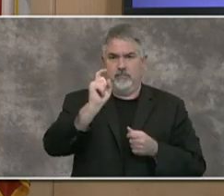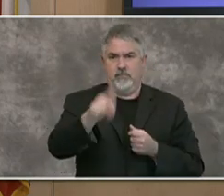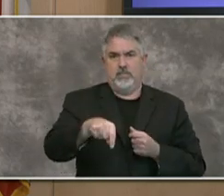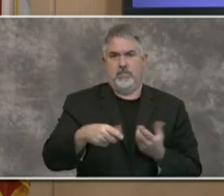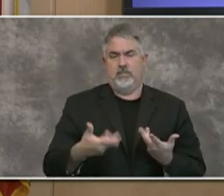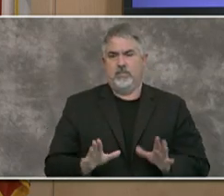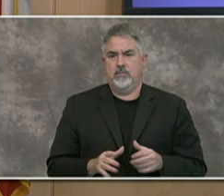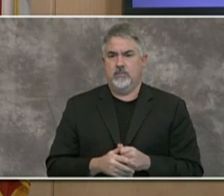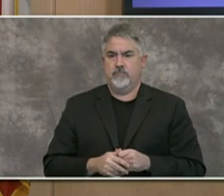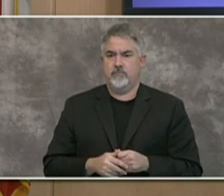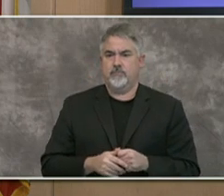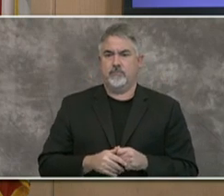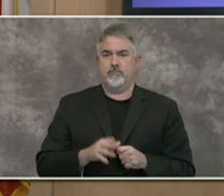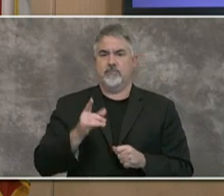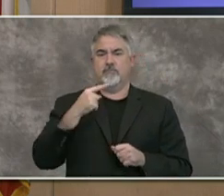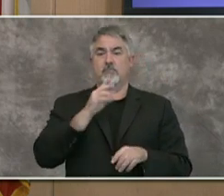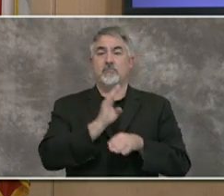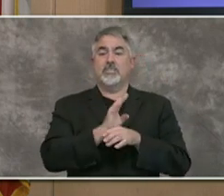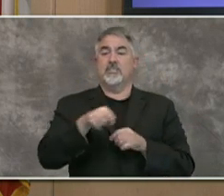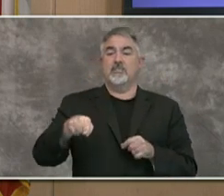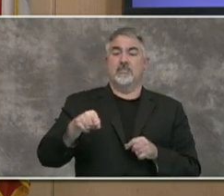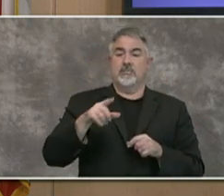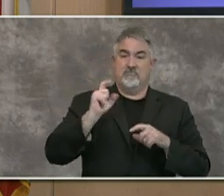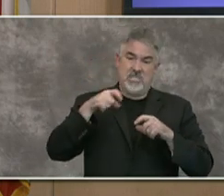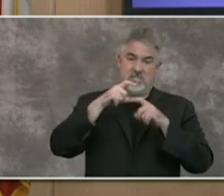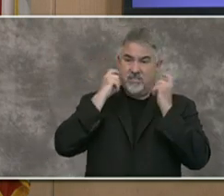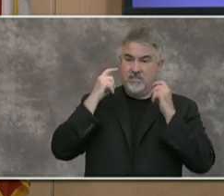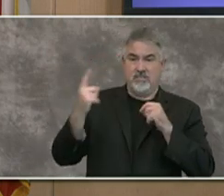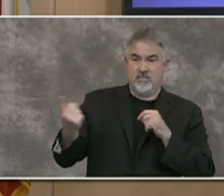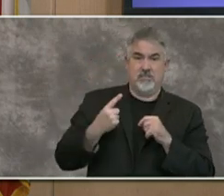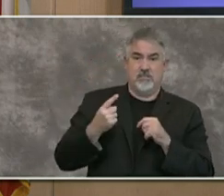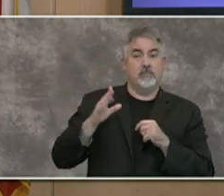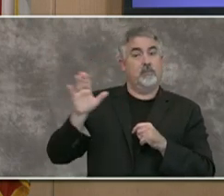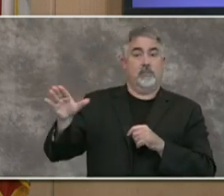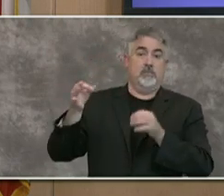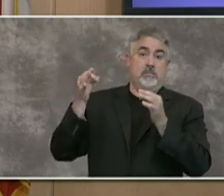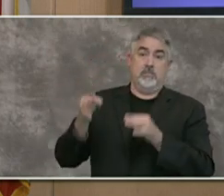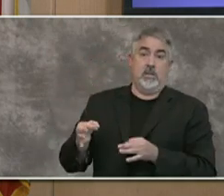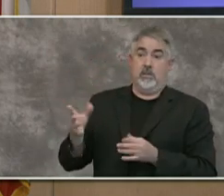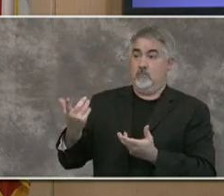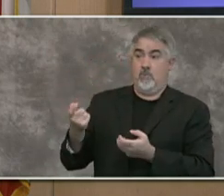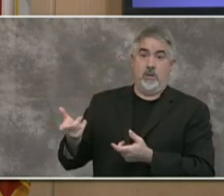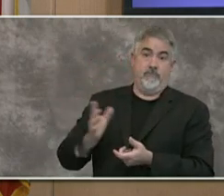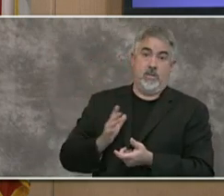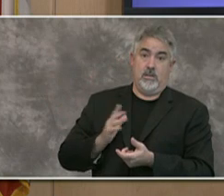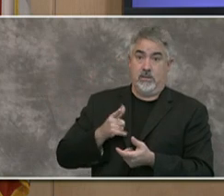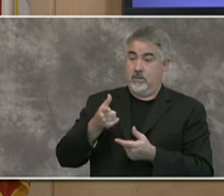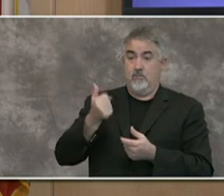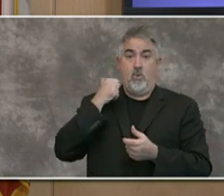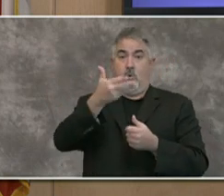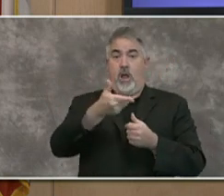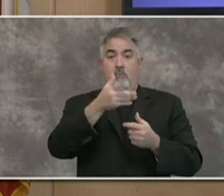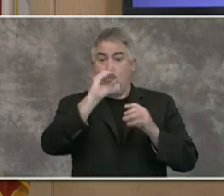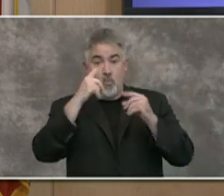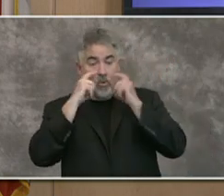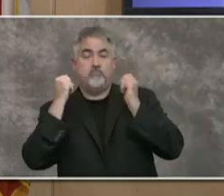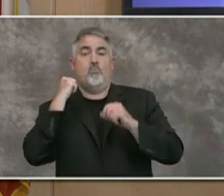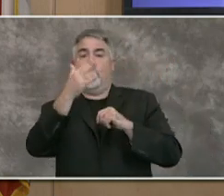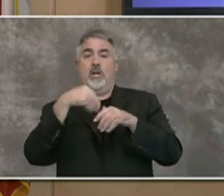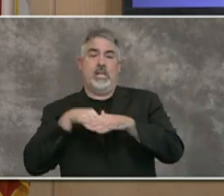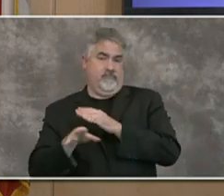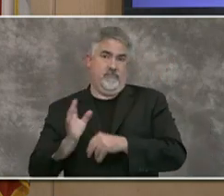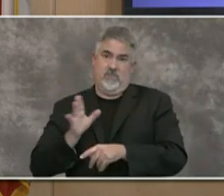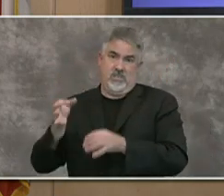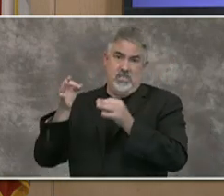a face covering to come into their business, that is a determination that those businesses can make. But again, for the employees of those